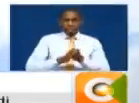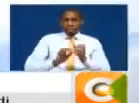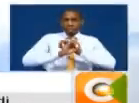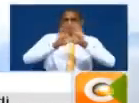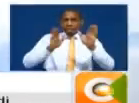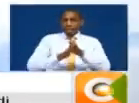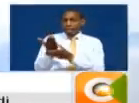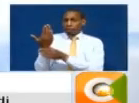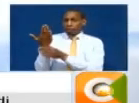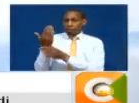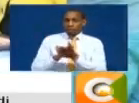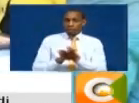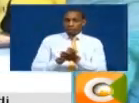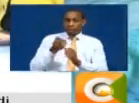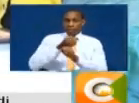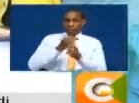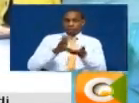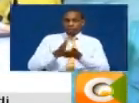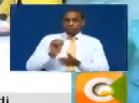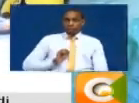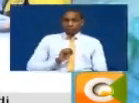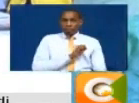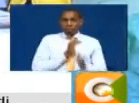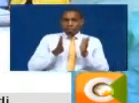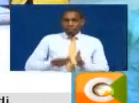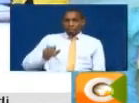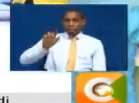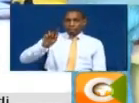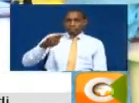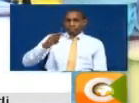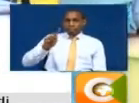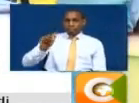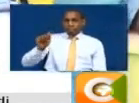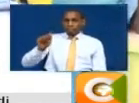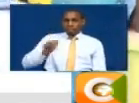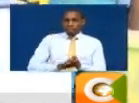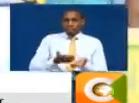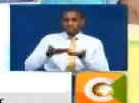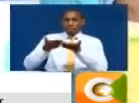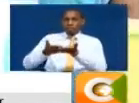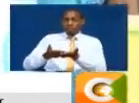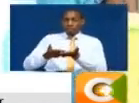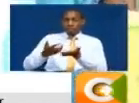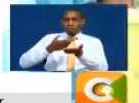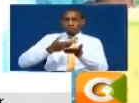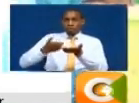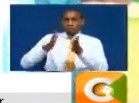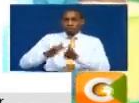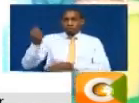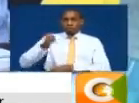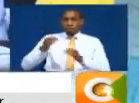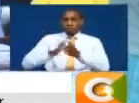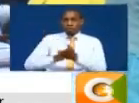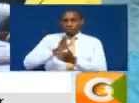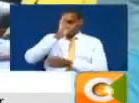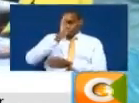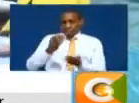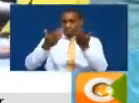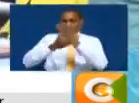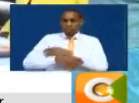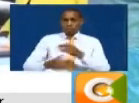primary document, drawn by the Taraka Nithi senator Professor Kithure Kindiki, was deposited with the Registrar of Political Parties on Sunday